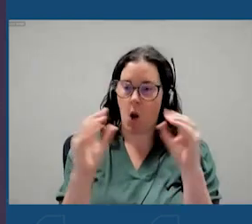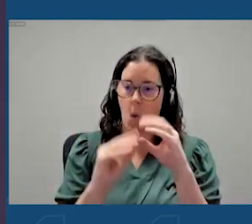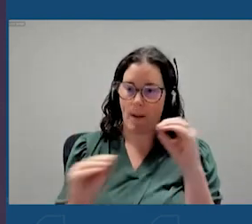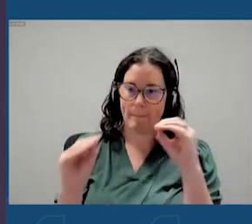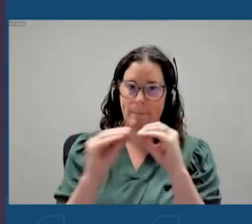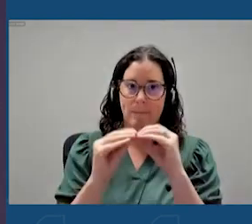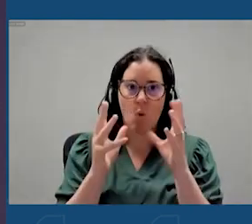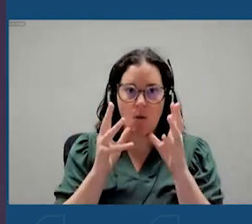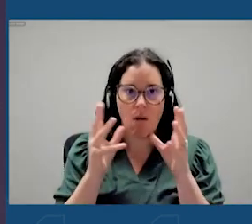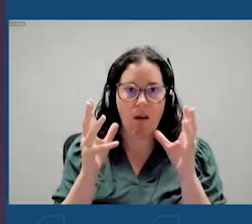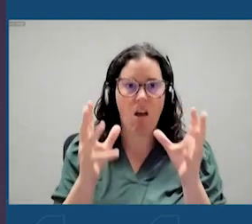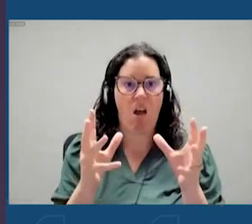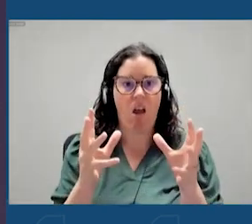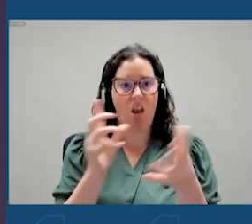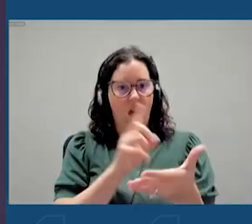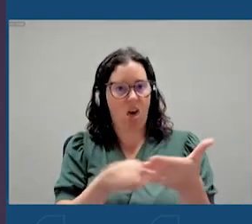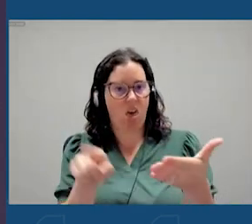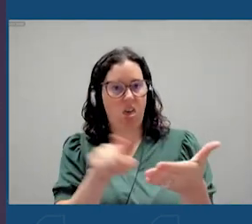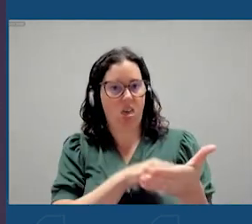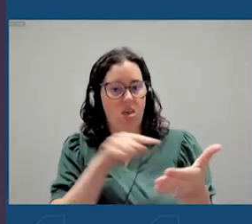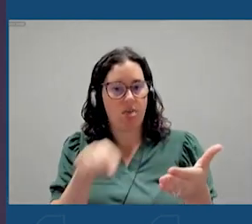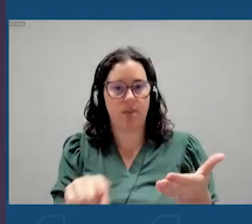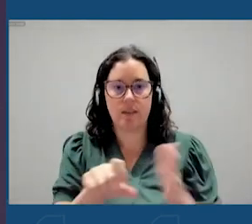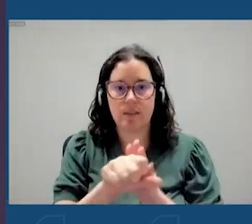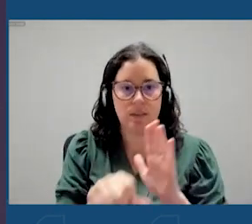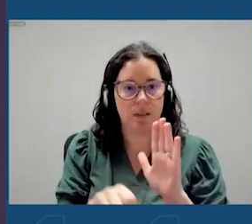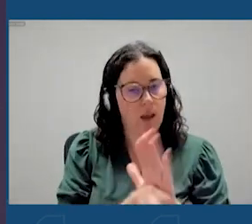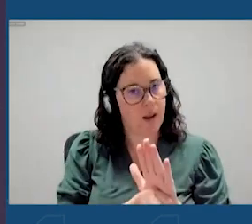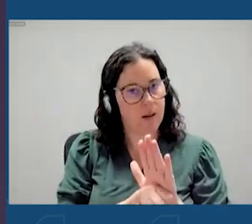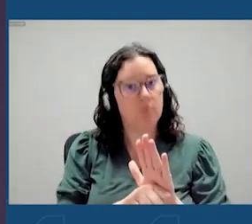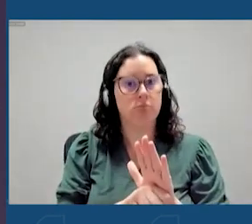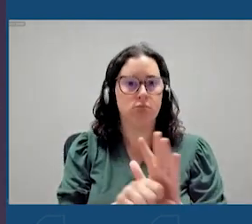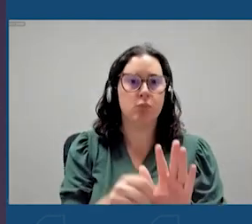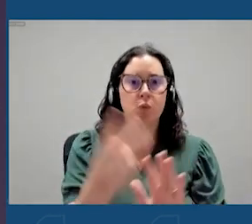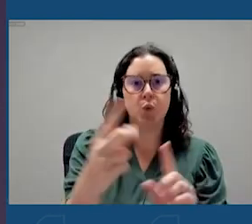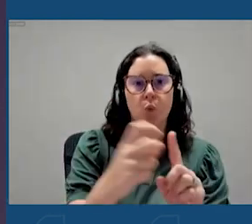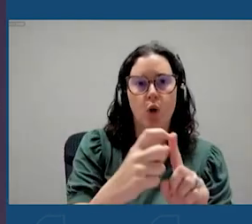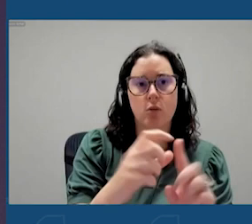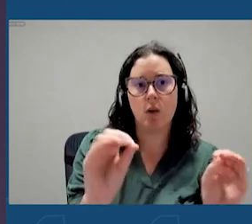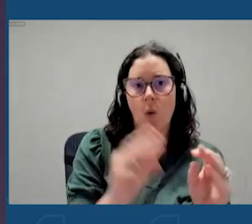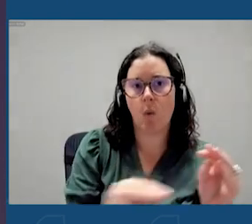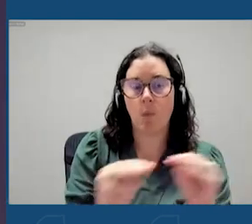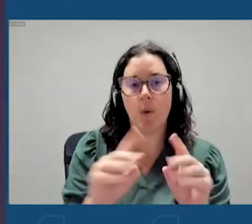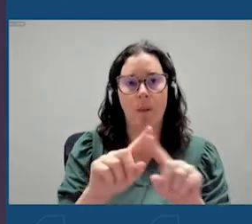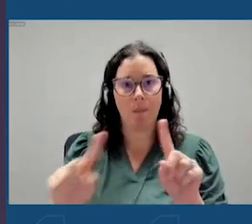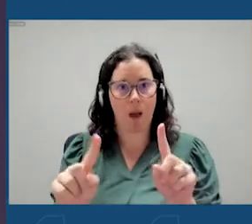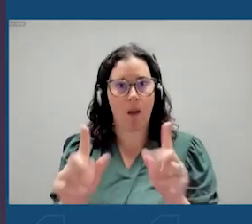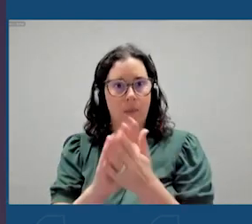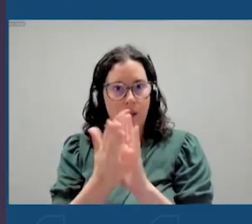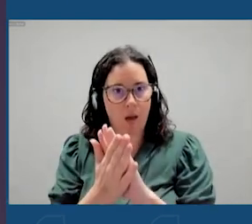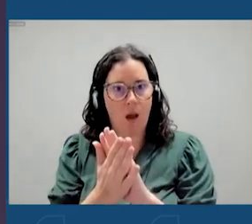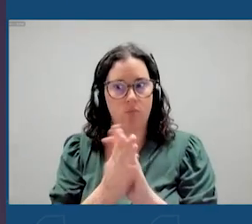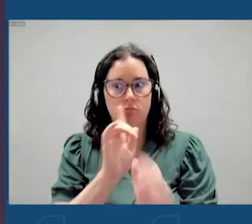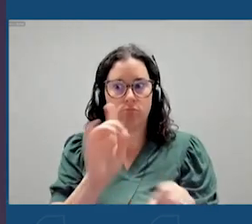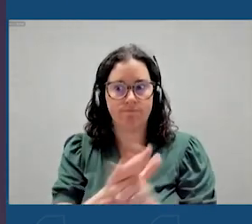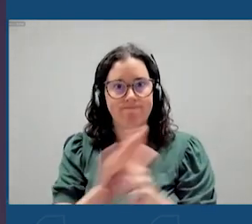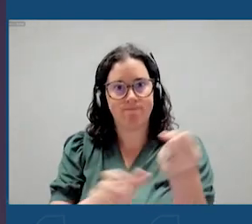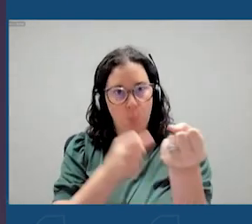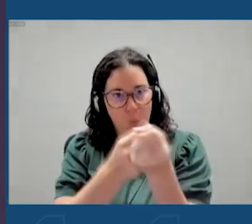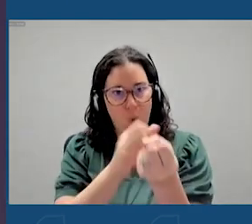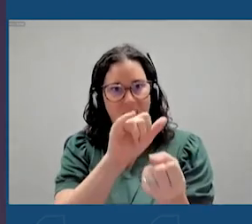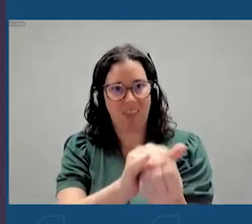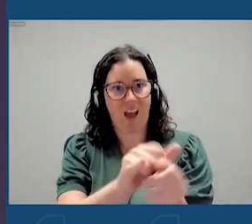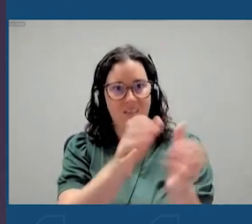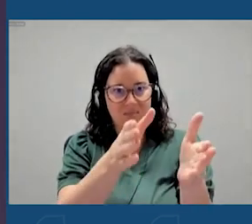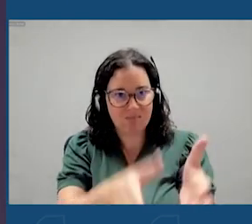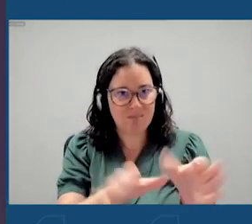in our state, and stand up and back it up with 20 million New Yorkers. You add up